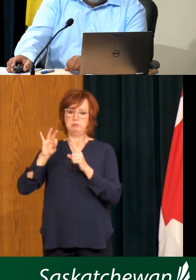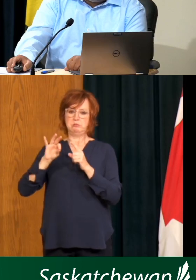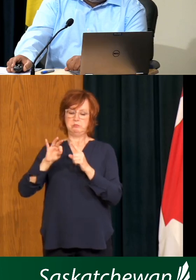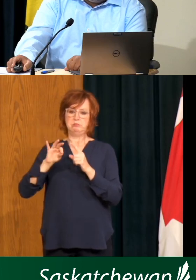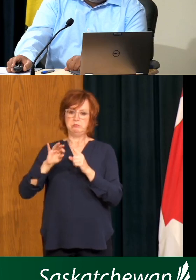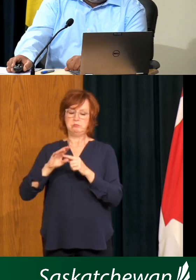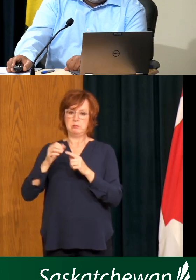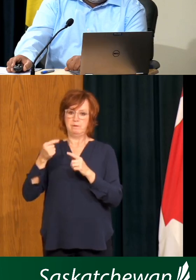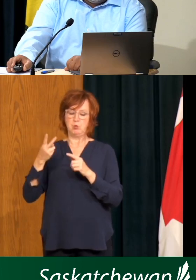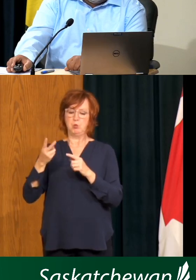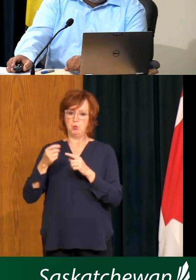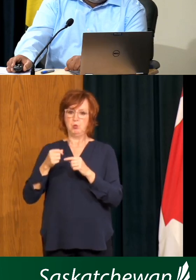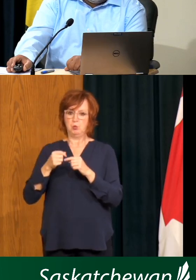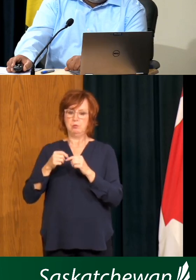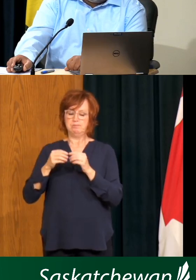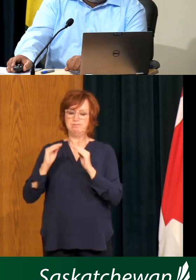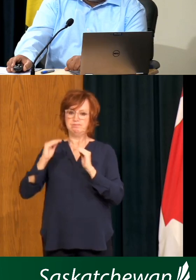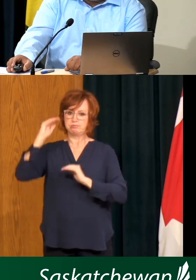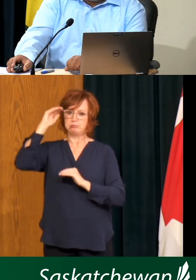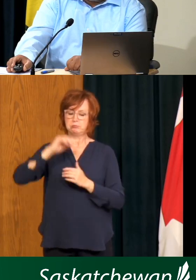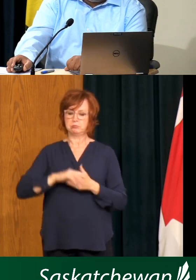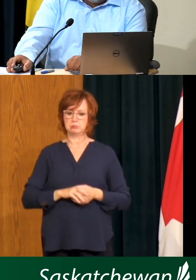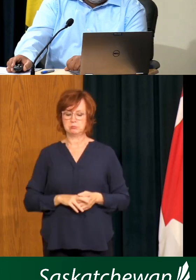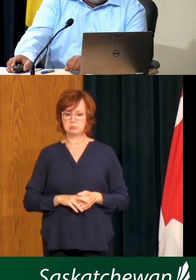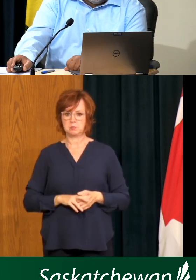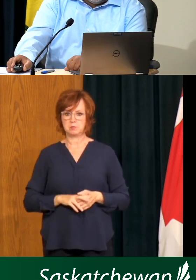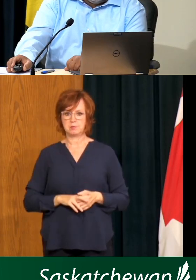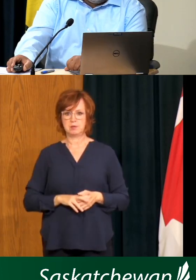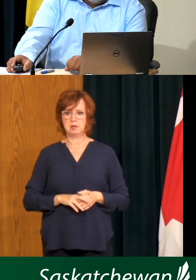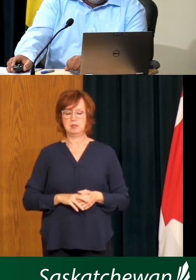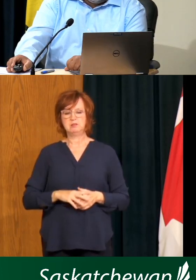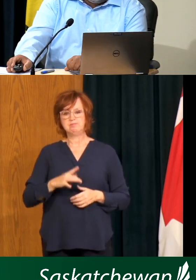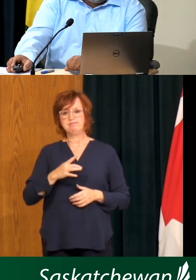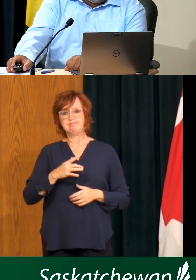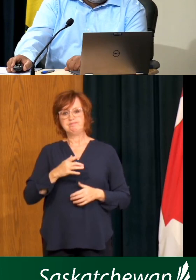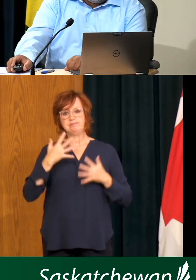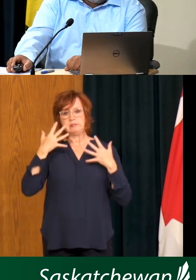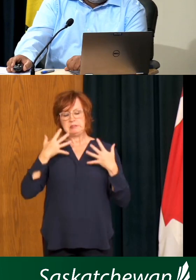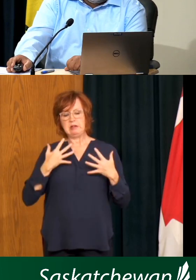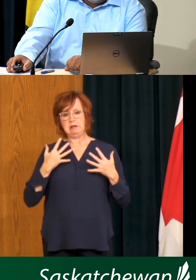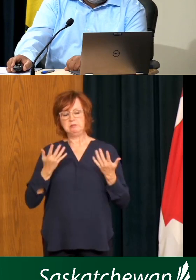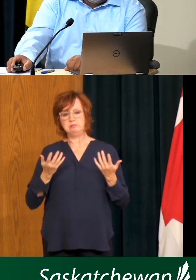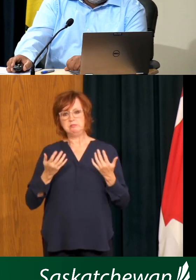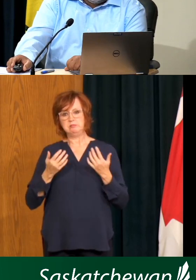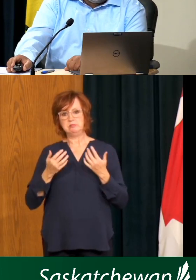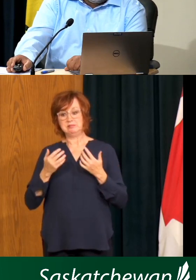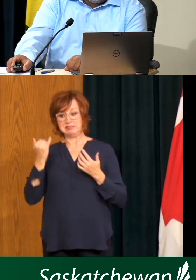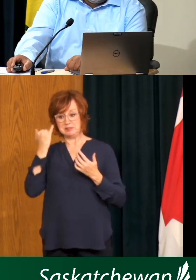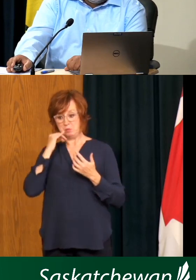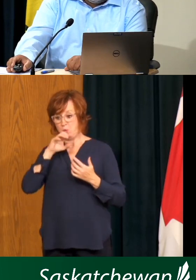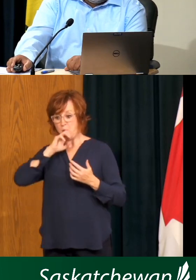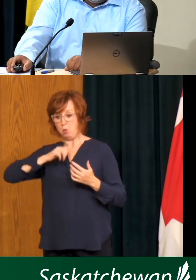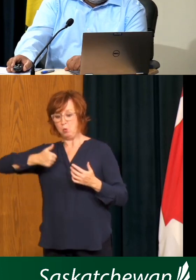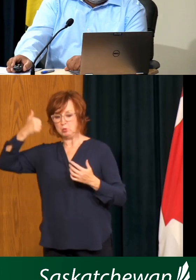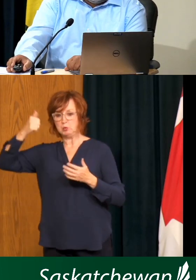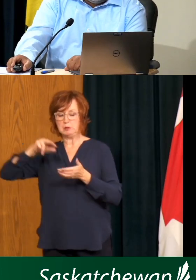in case of deaths, again, unfortunately, deaths are more common the older you are. 1 death in the 40 to 59 age